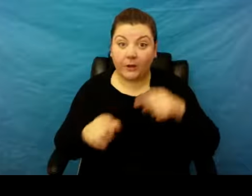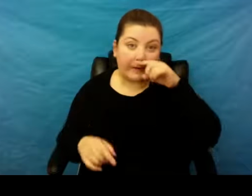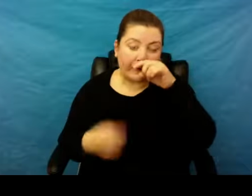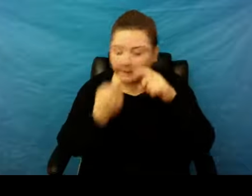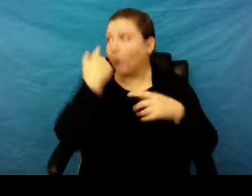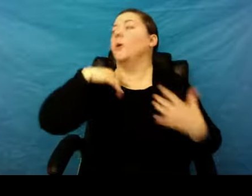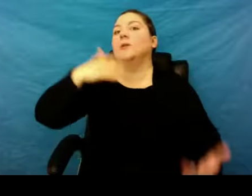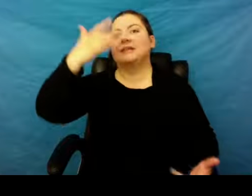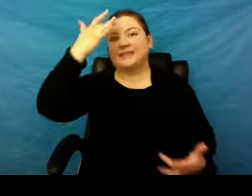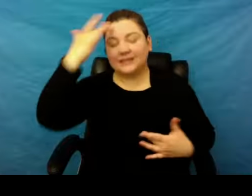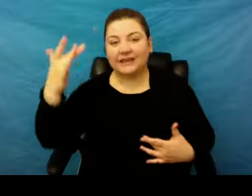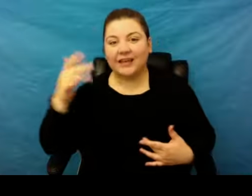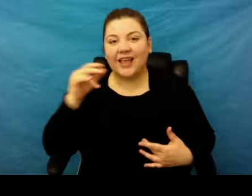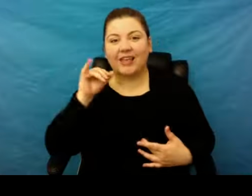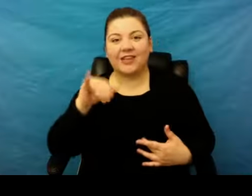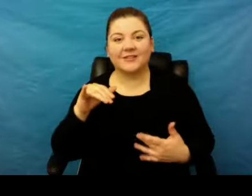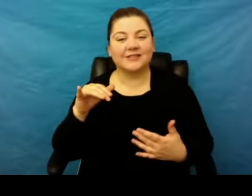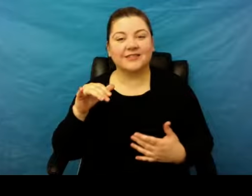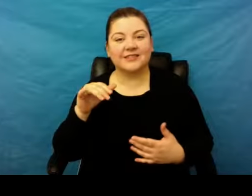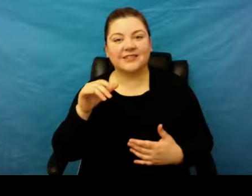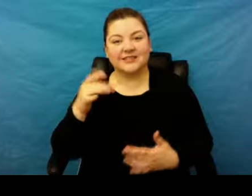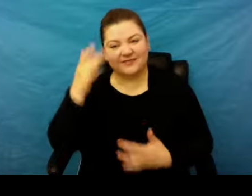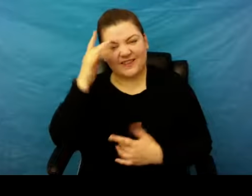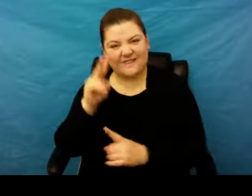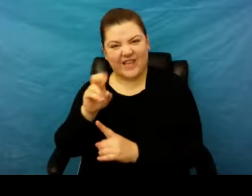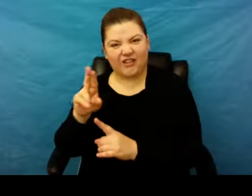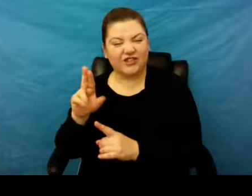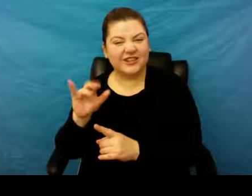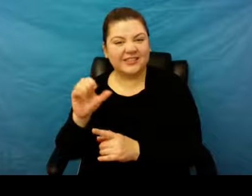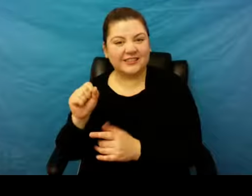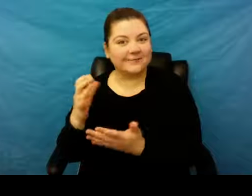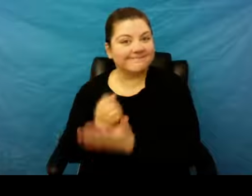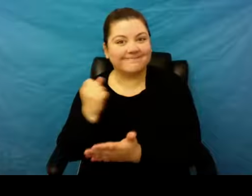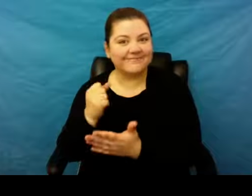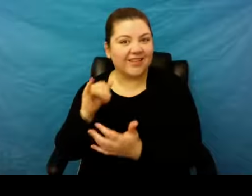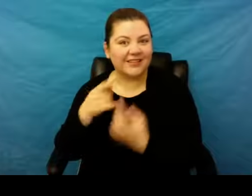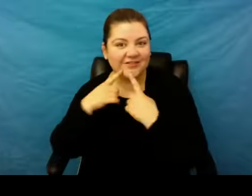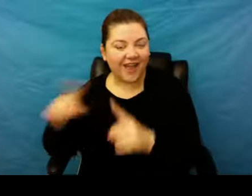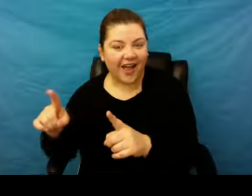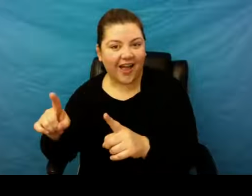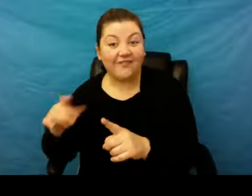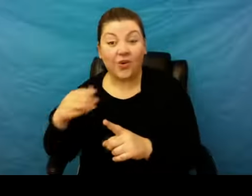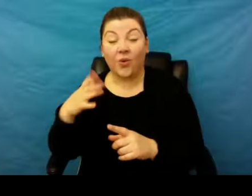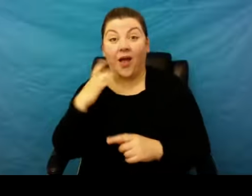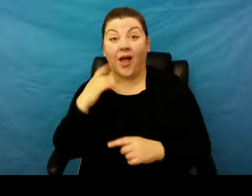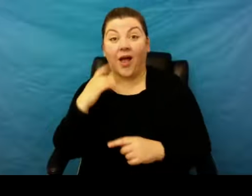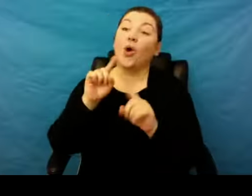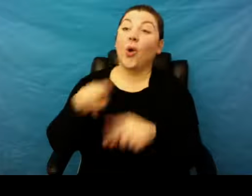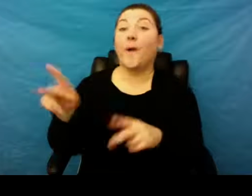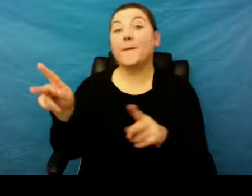gets this disease is because you have sustained contact with someone. So someone at a party has this and you shake their